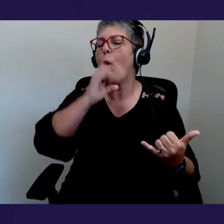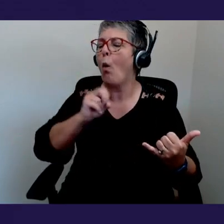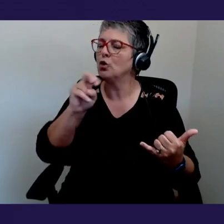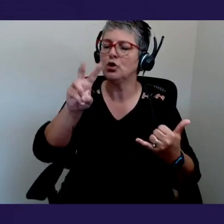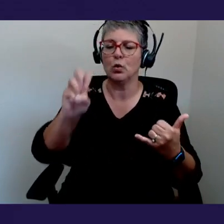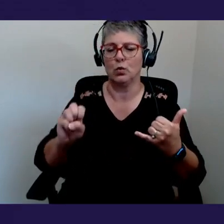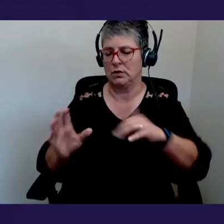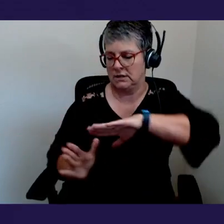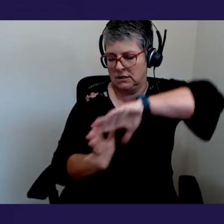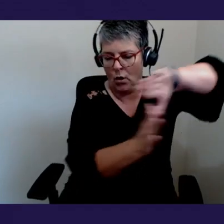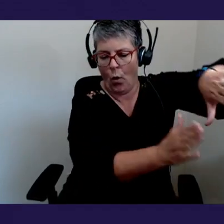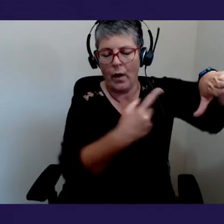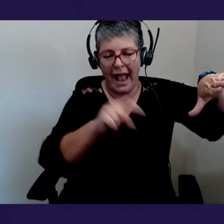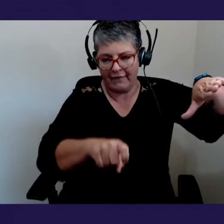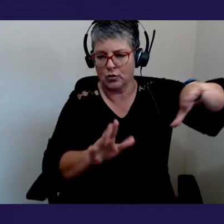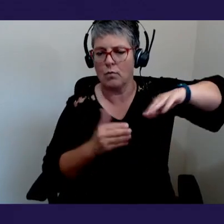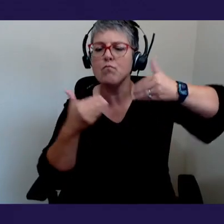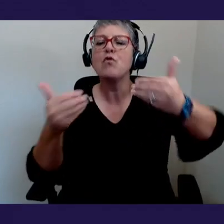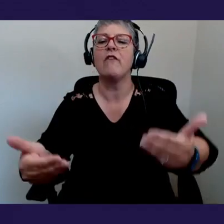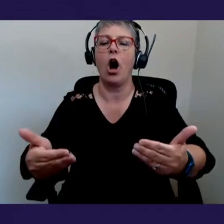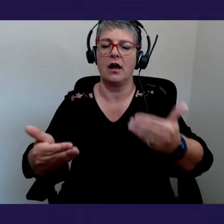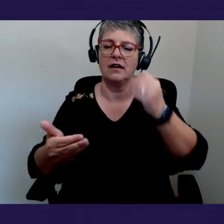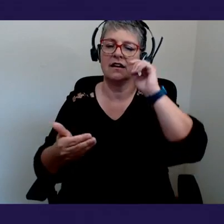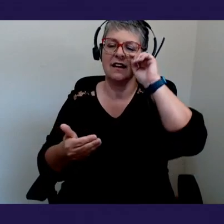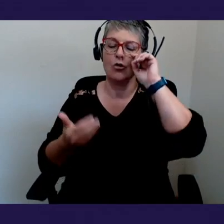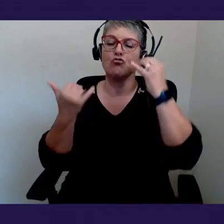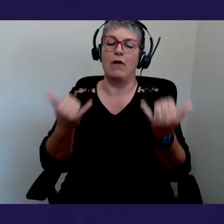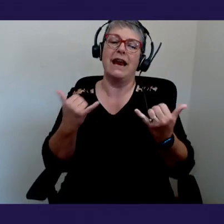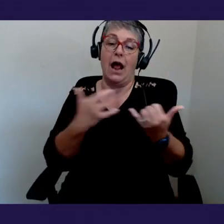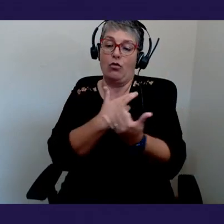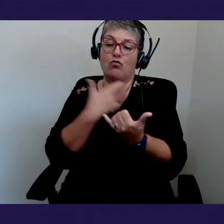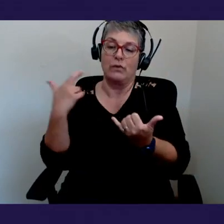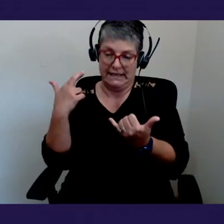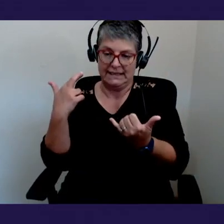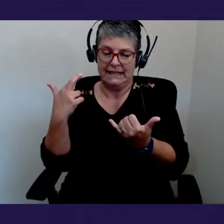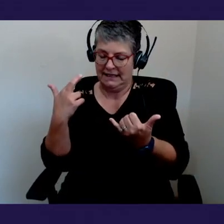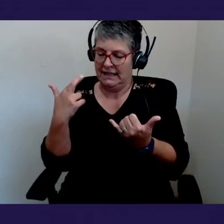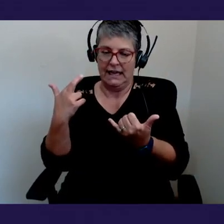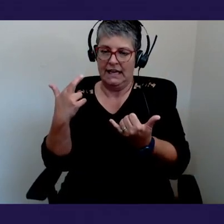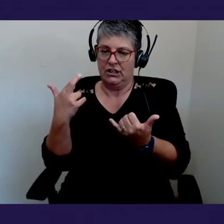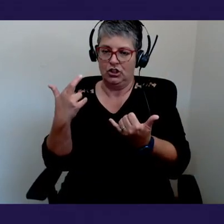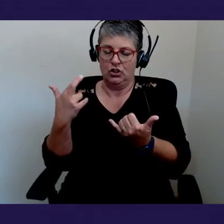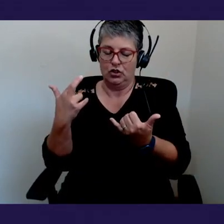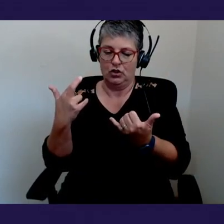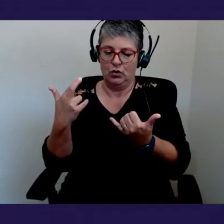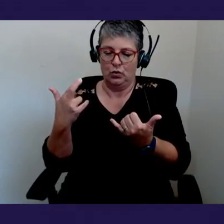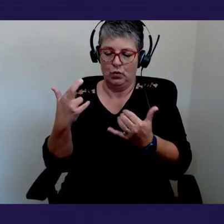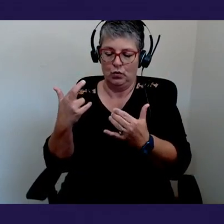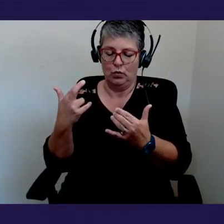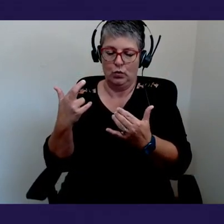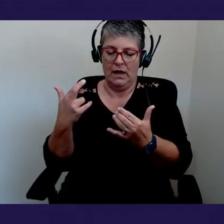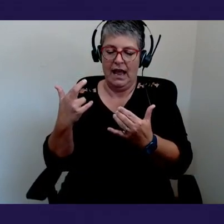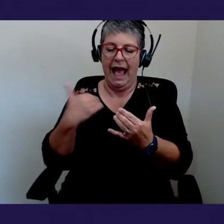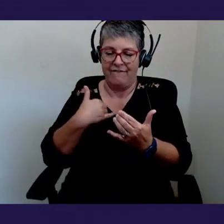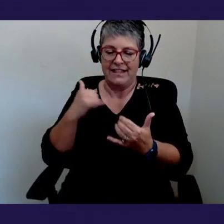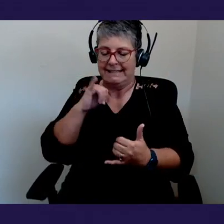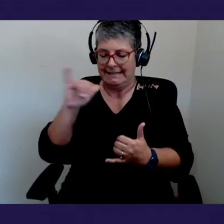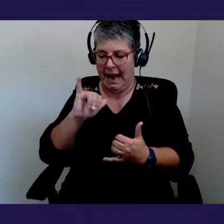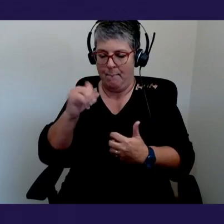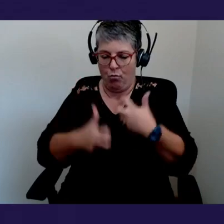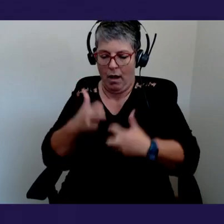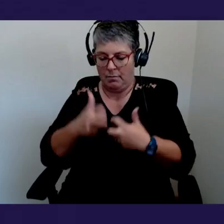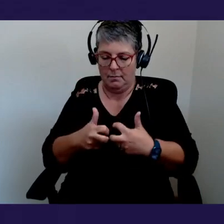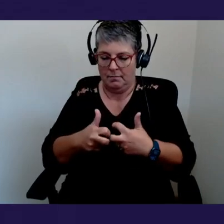We run a risk now in falling into the same trap that Homeland Security fell into post 9/11 in the United States,